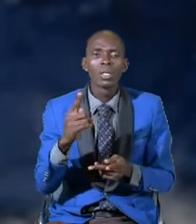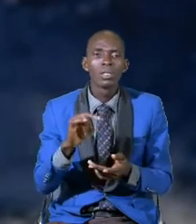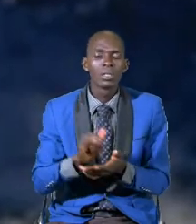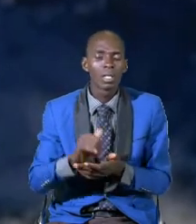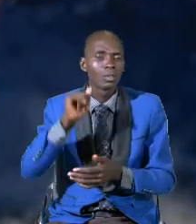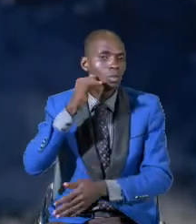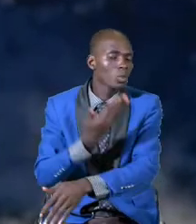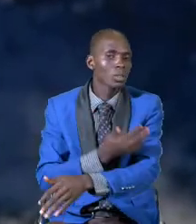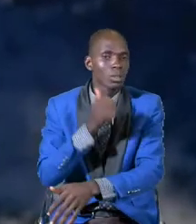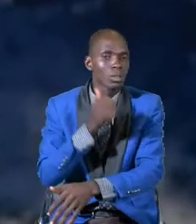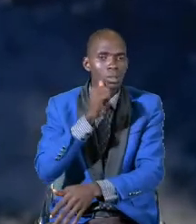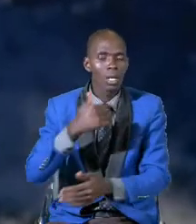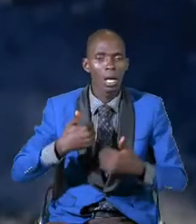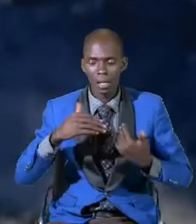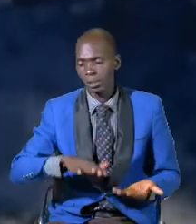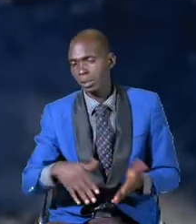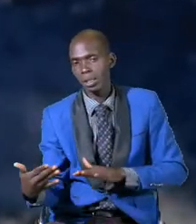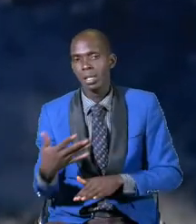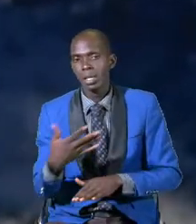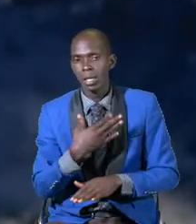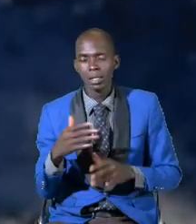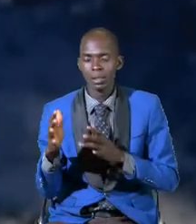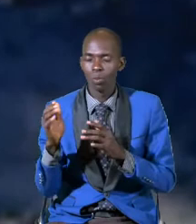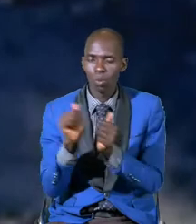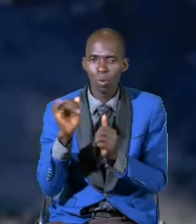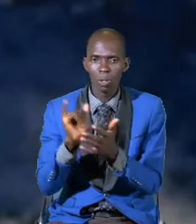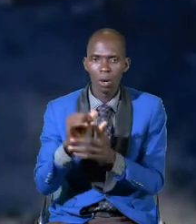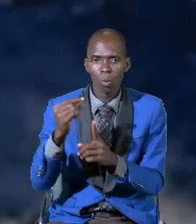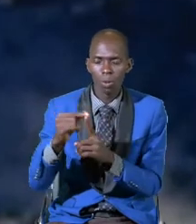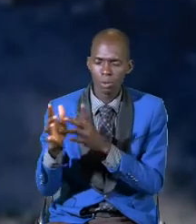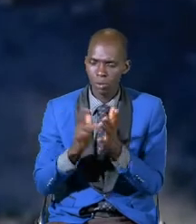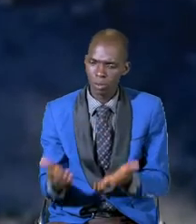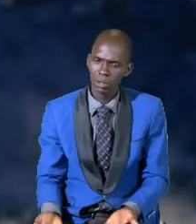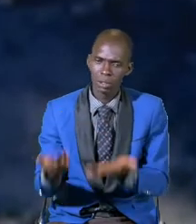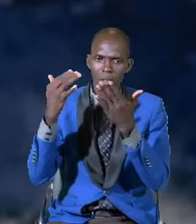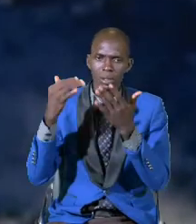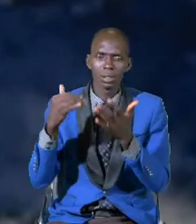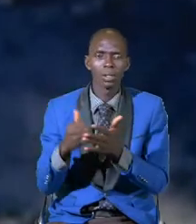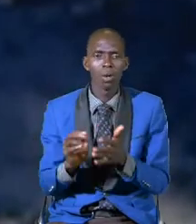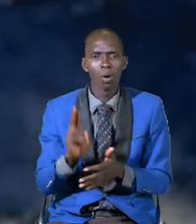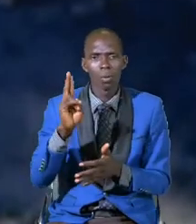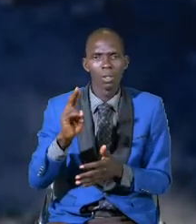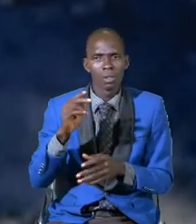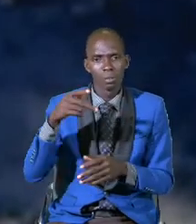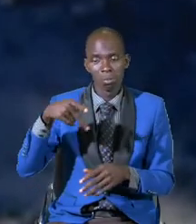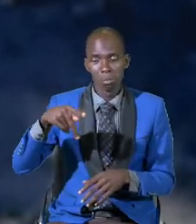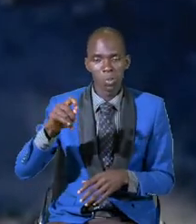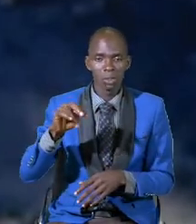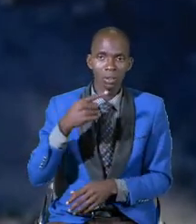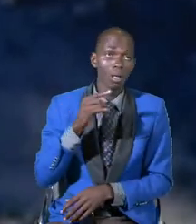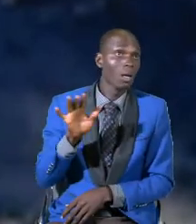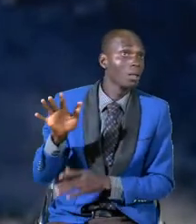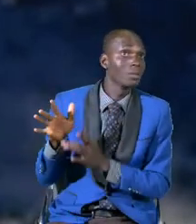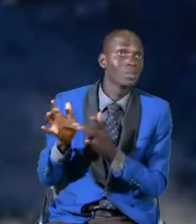and then with one word Jesus raised up Jairus. I imagine Peter saying, Christ is marvelous,